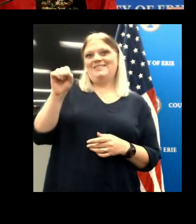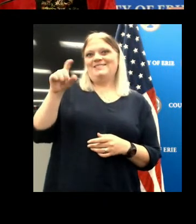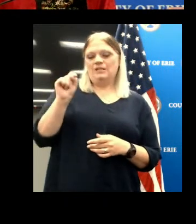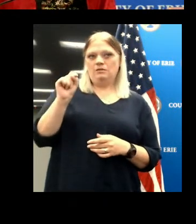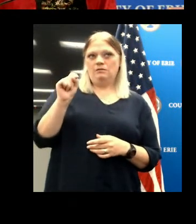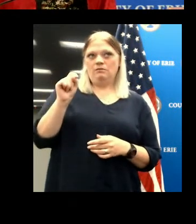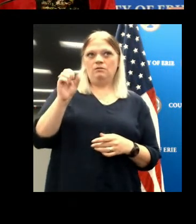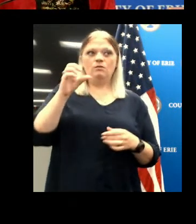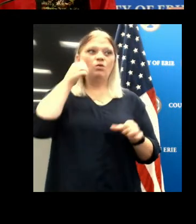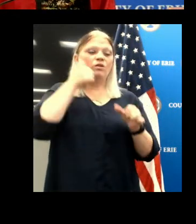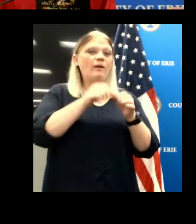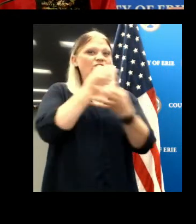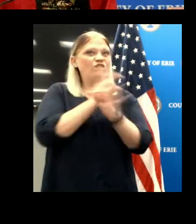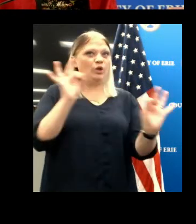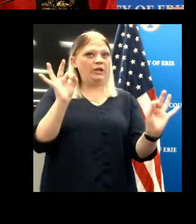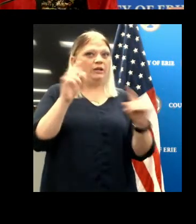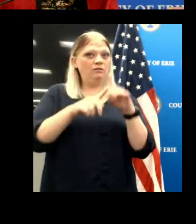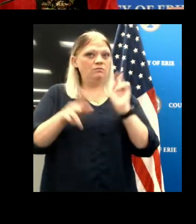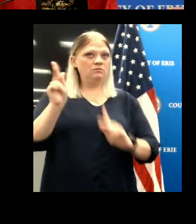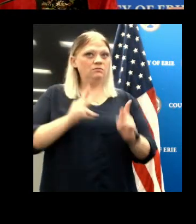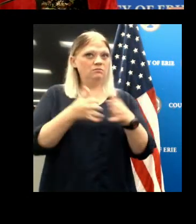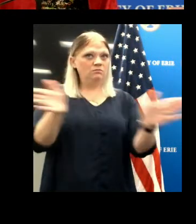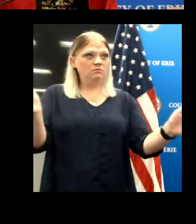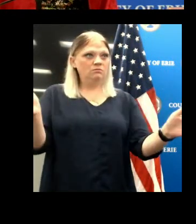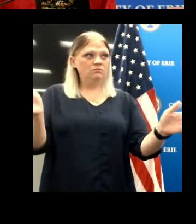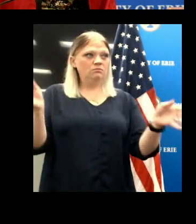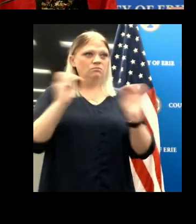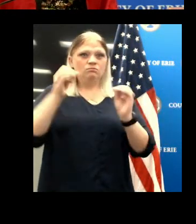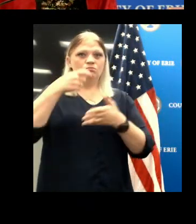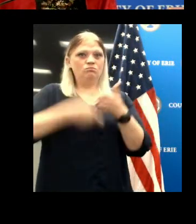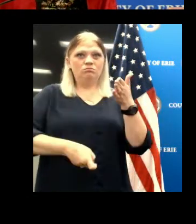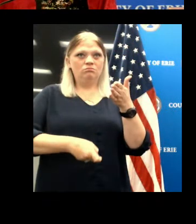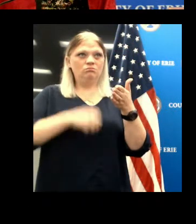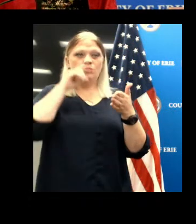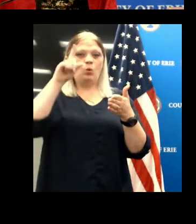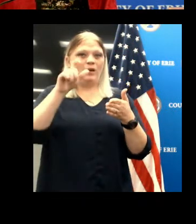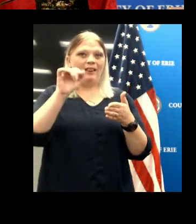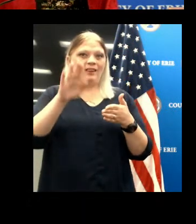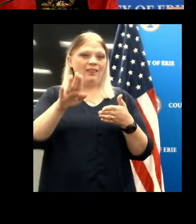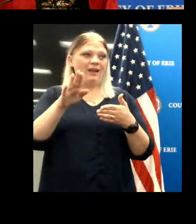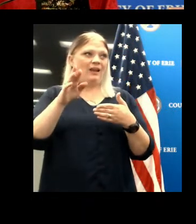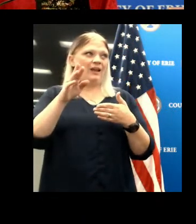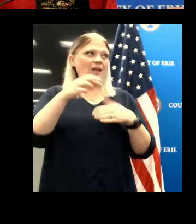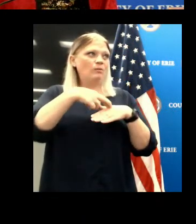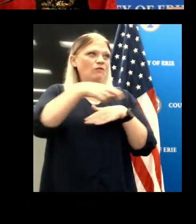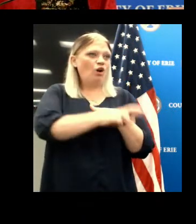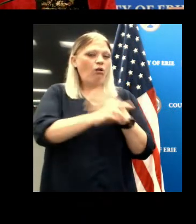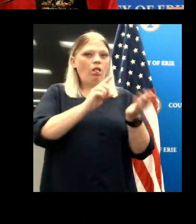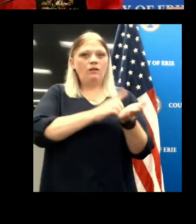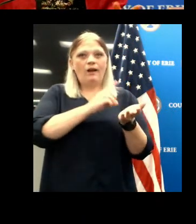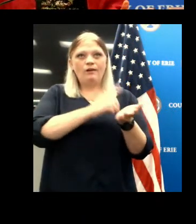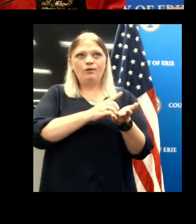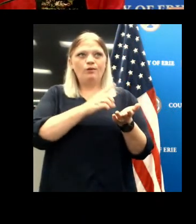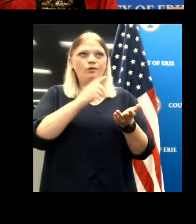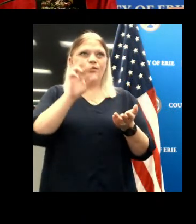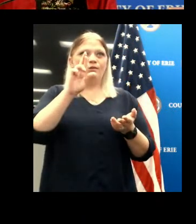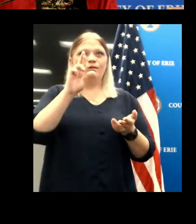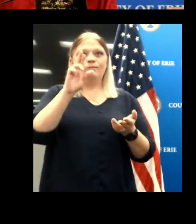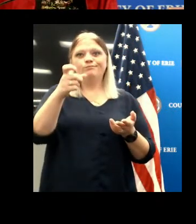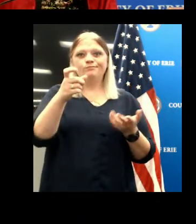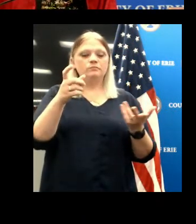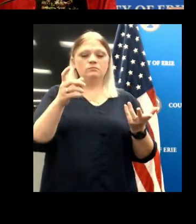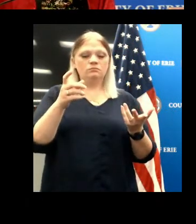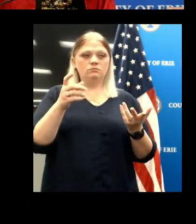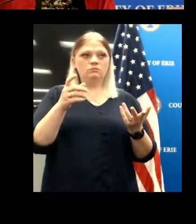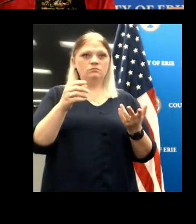remember, these are free to the public. There is no charge. You don't need a laboratory rec or a doctor's referral. They